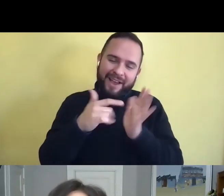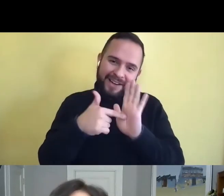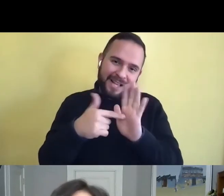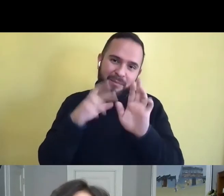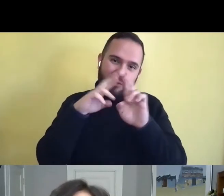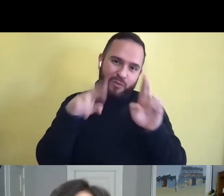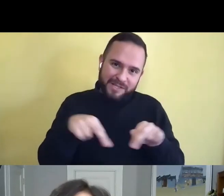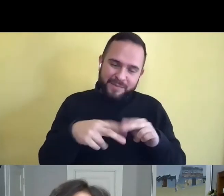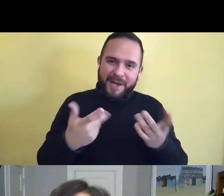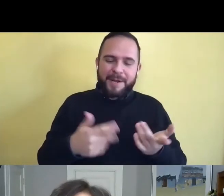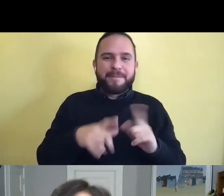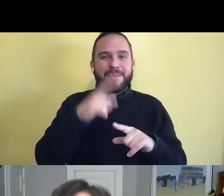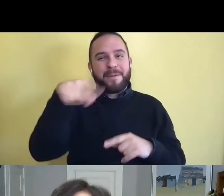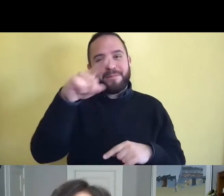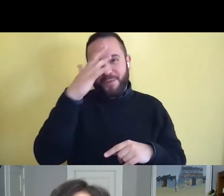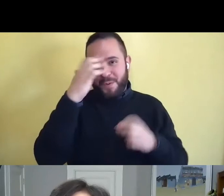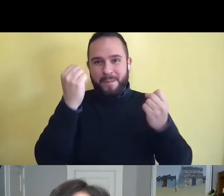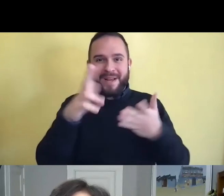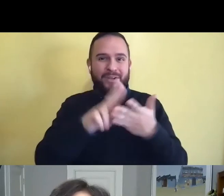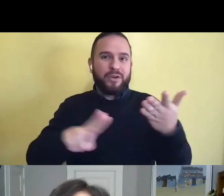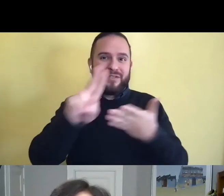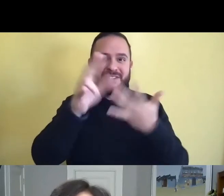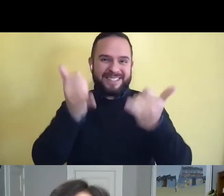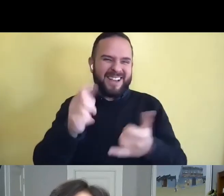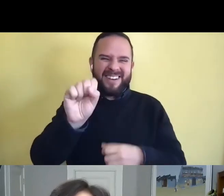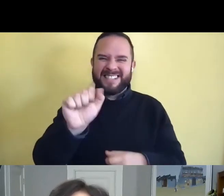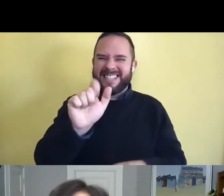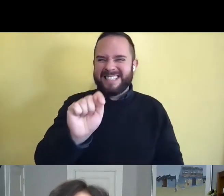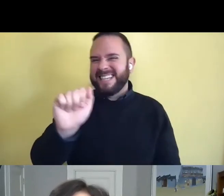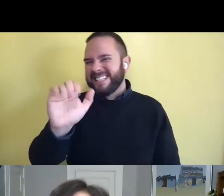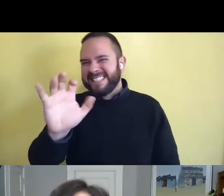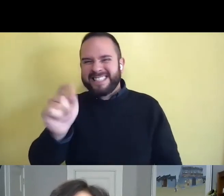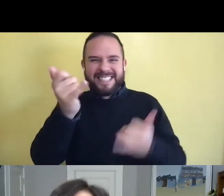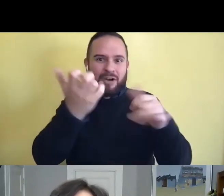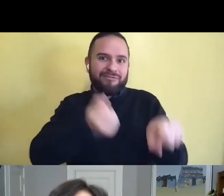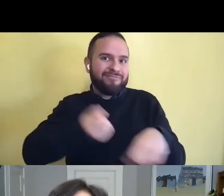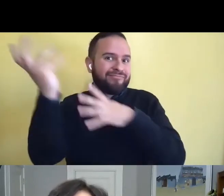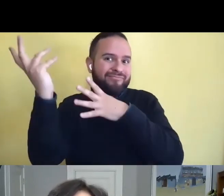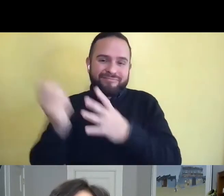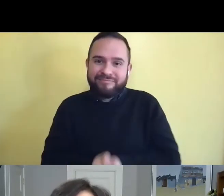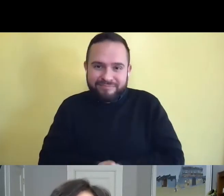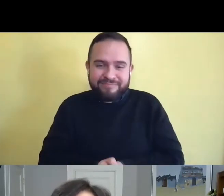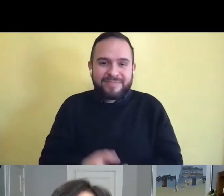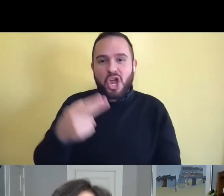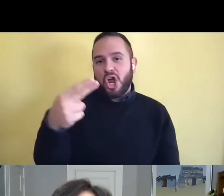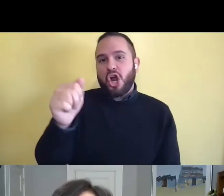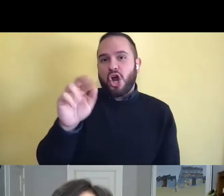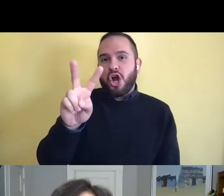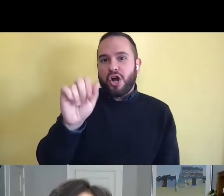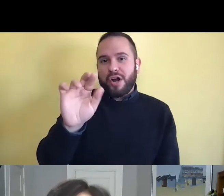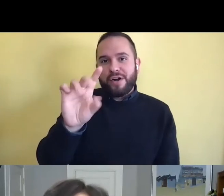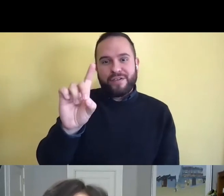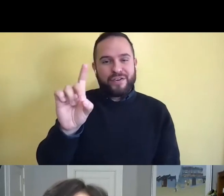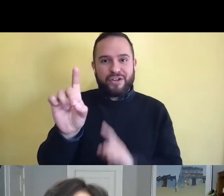are throwing away SAT tests now, right? ACT, I think Harvard next year, the admission does not look at SAT